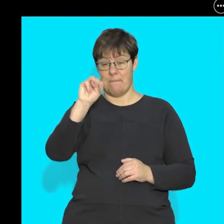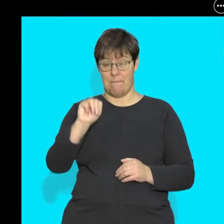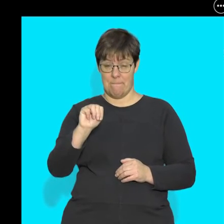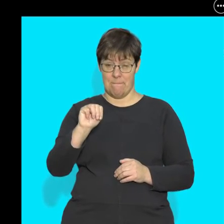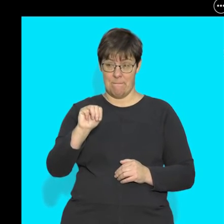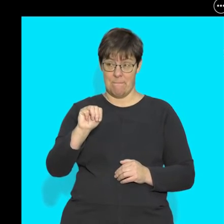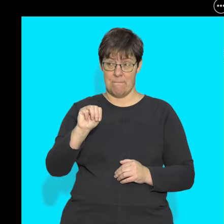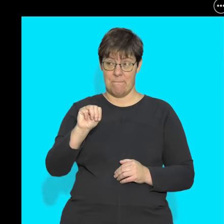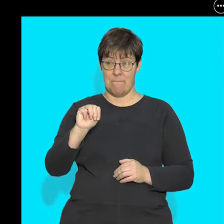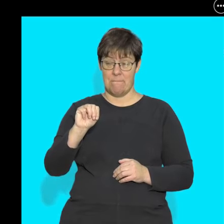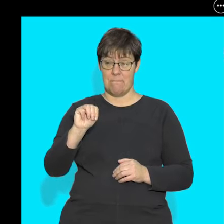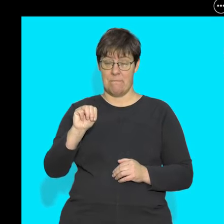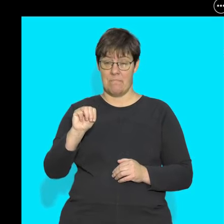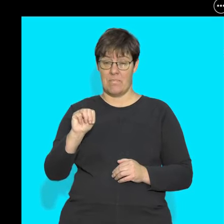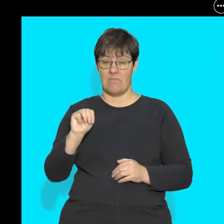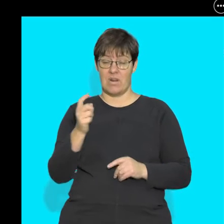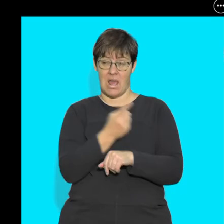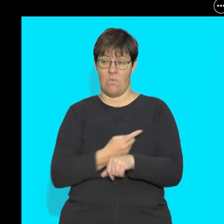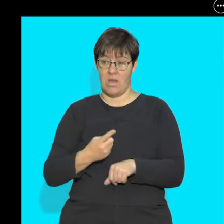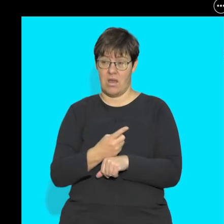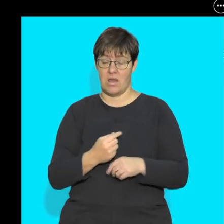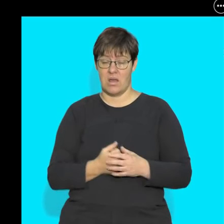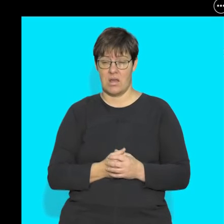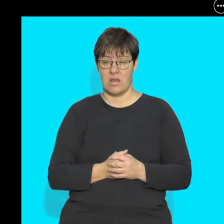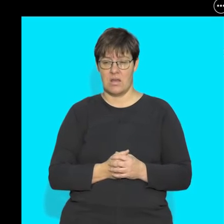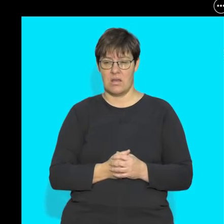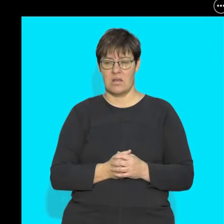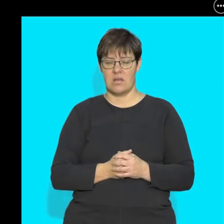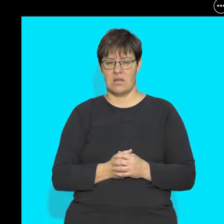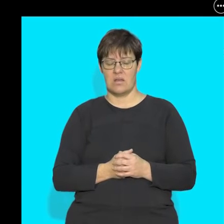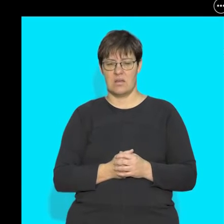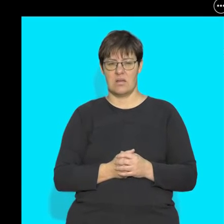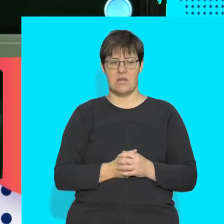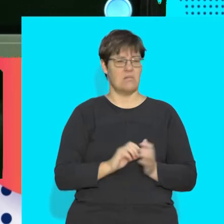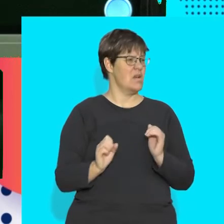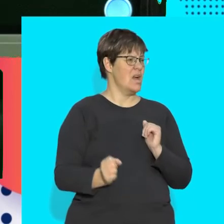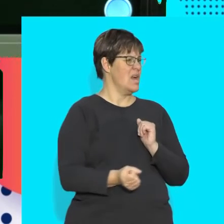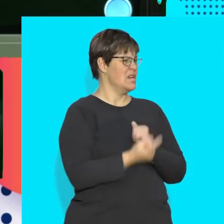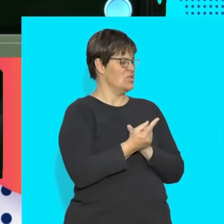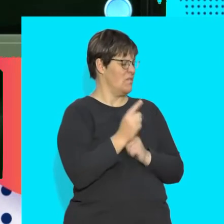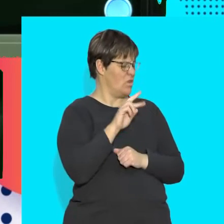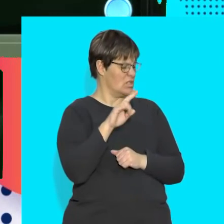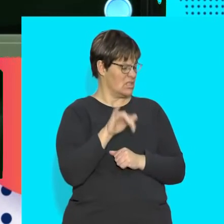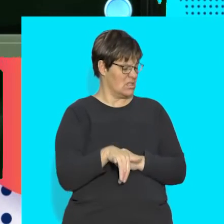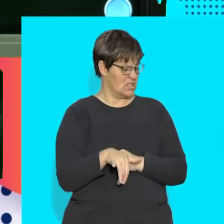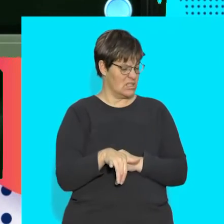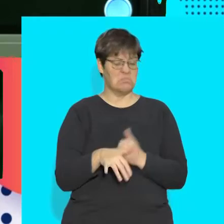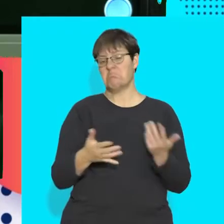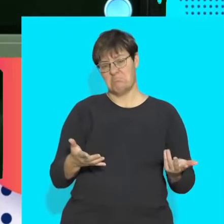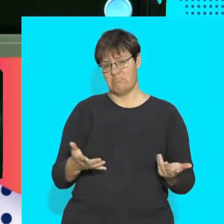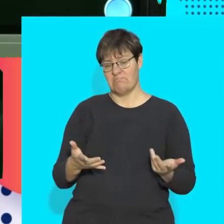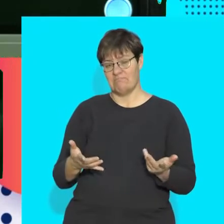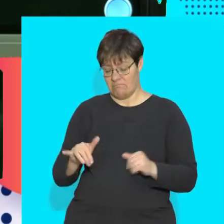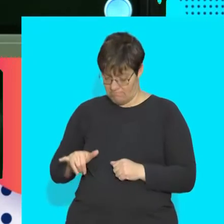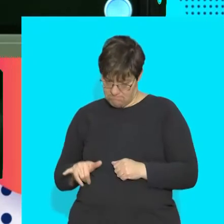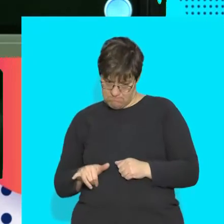kilometers per hour. What's the initial velocity? Well, it's